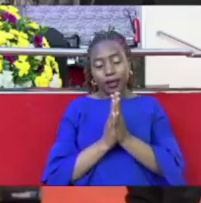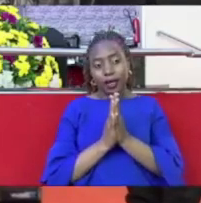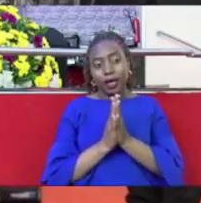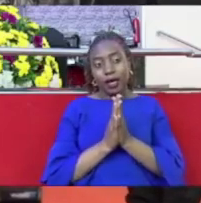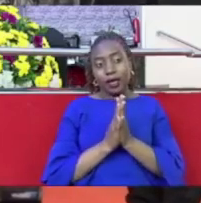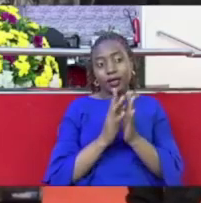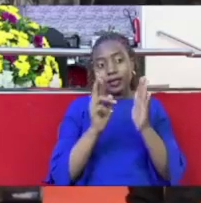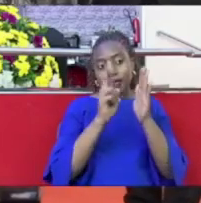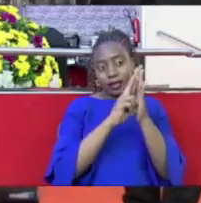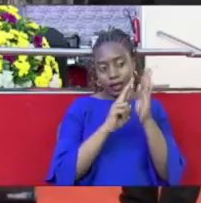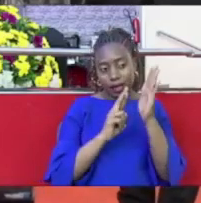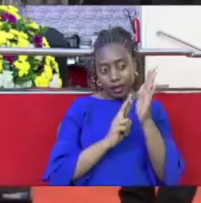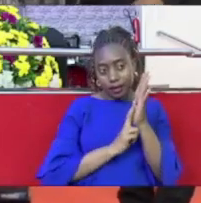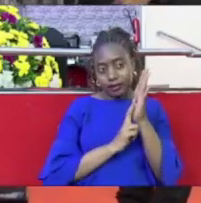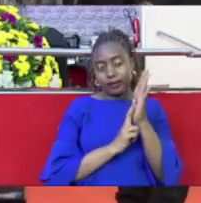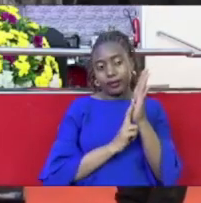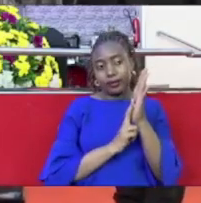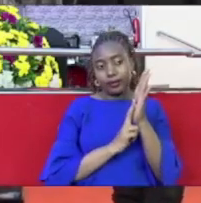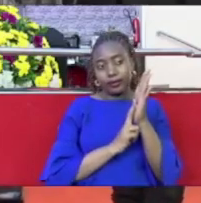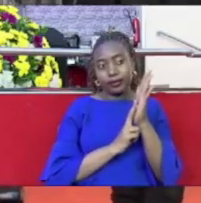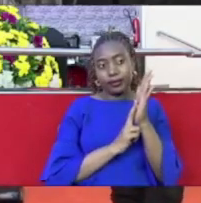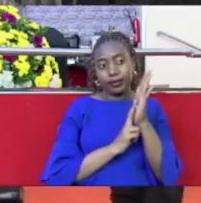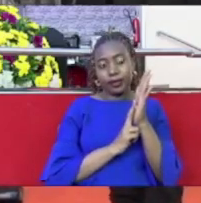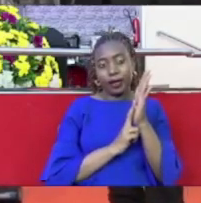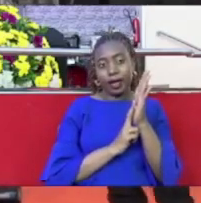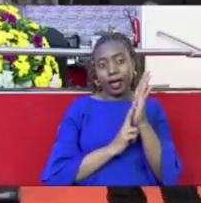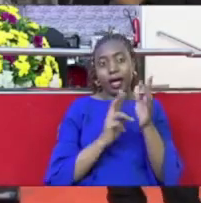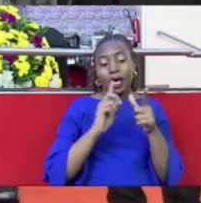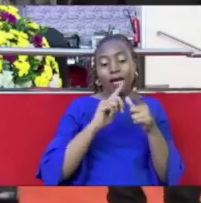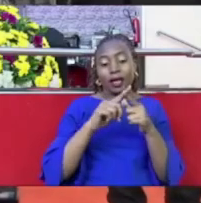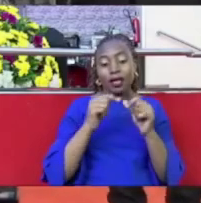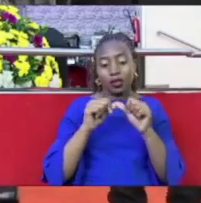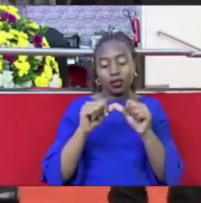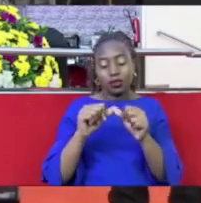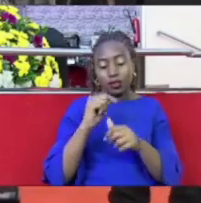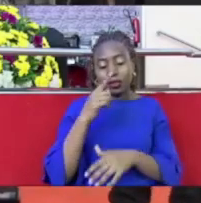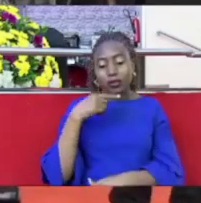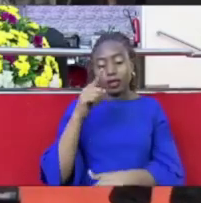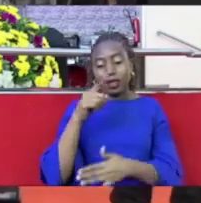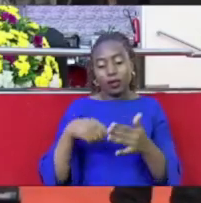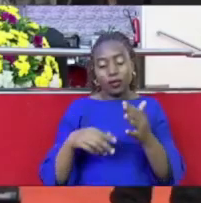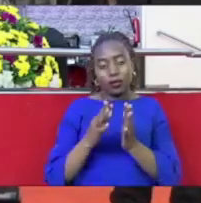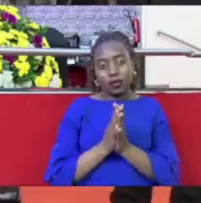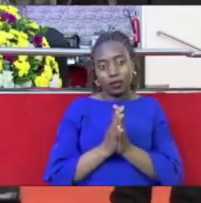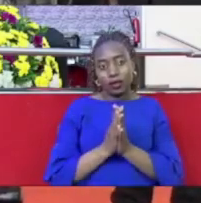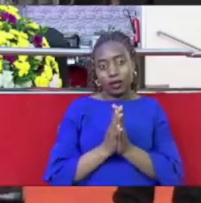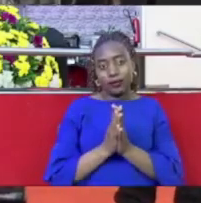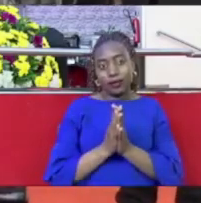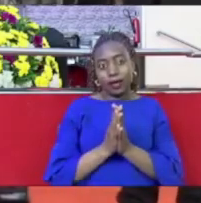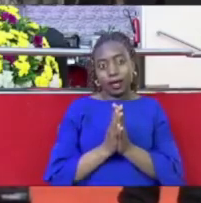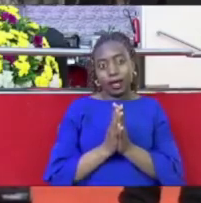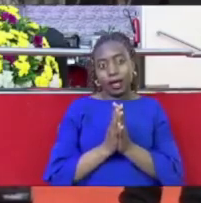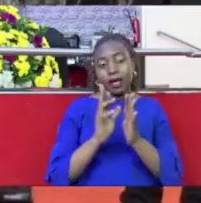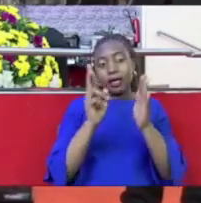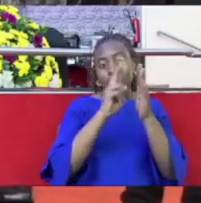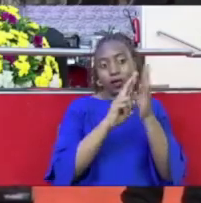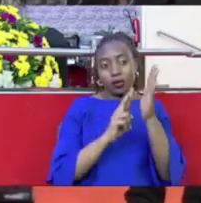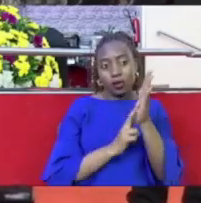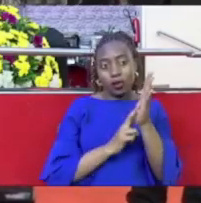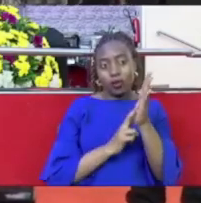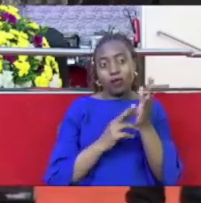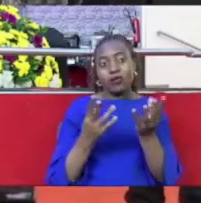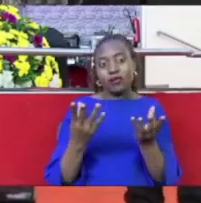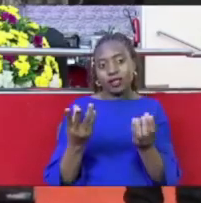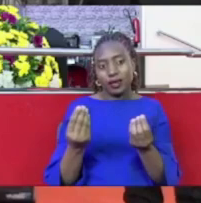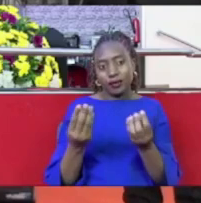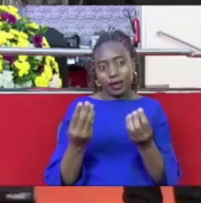nidhamu ya nje inayoonekana. Then he continued to say the discipline of simplicity. Alafu akasema nidhamu ya